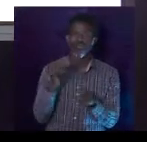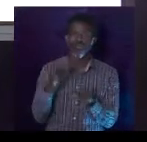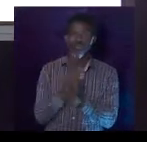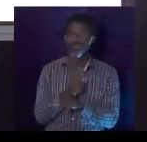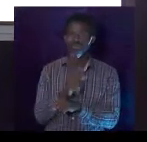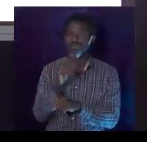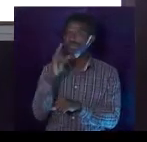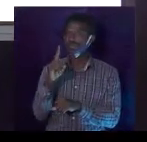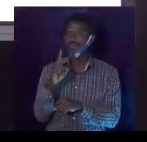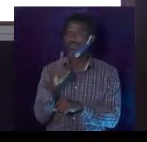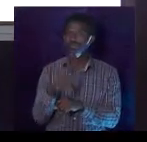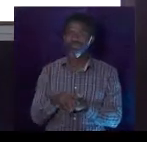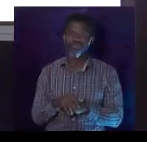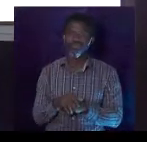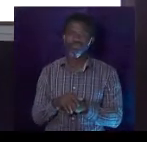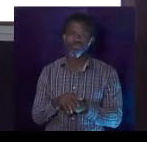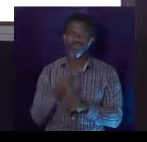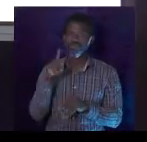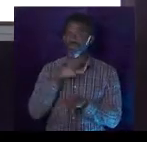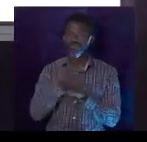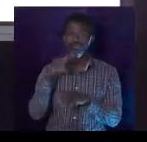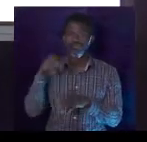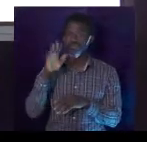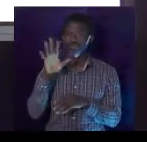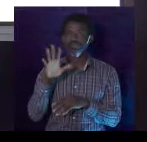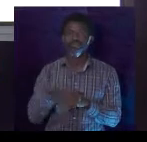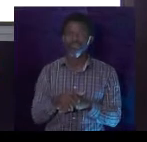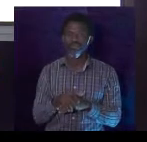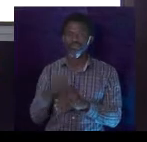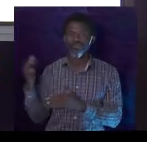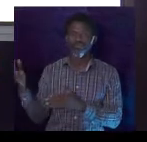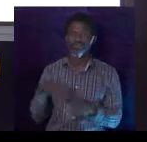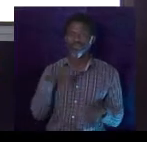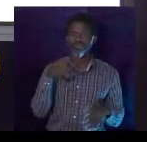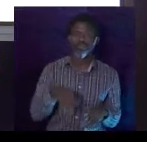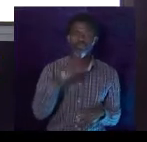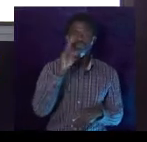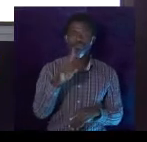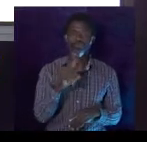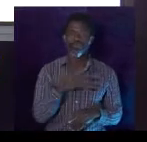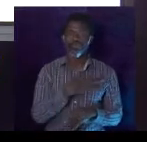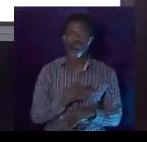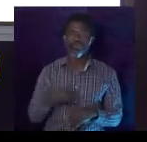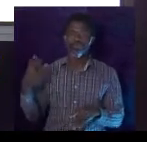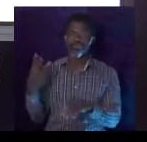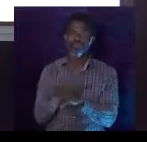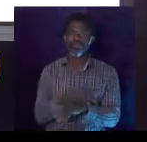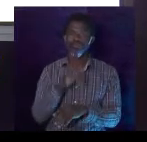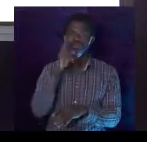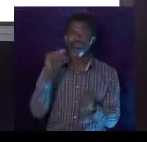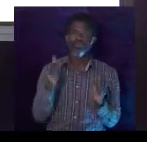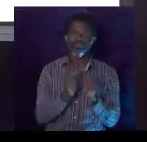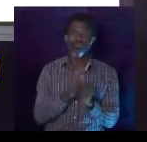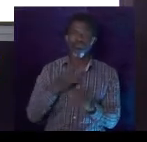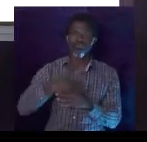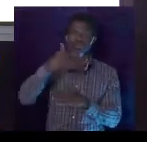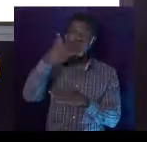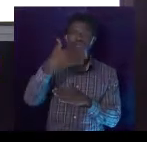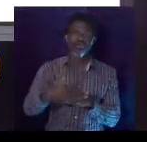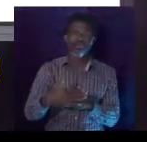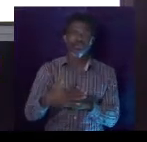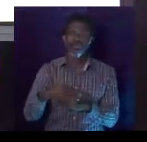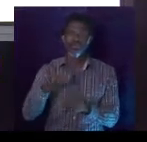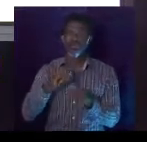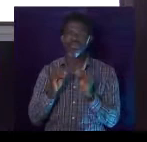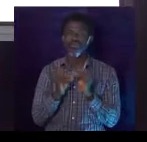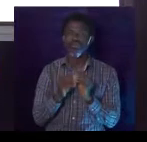You just take the 1, because you don't need the 5. 5 is the major focus digit. So bring down the 1 and multiply 1 with the next